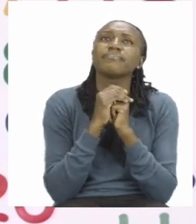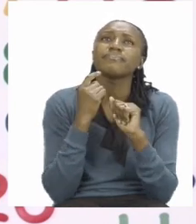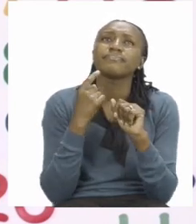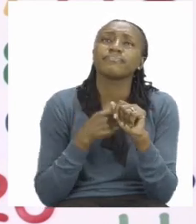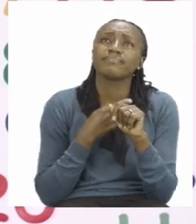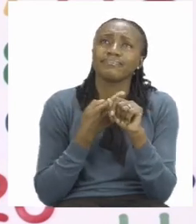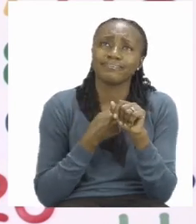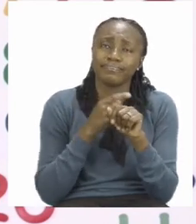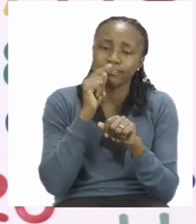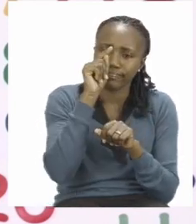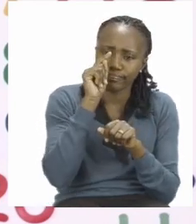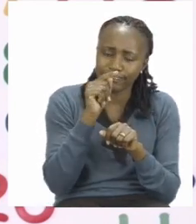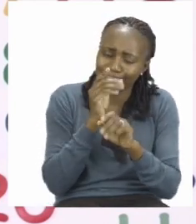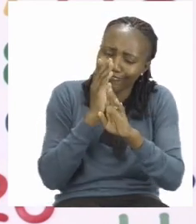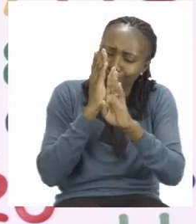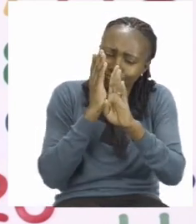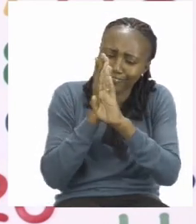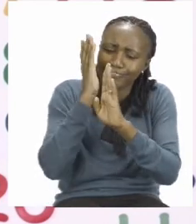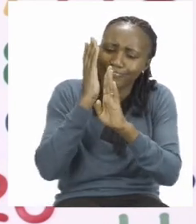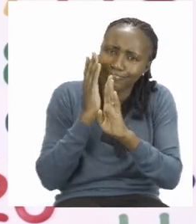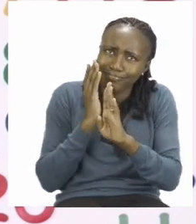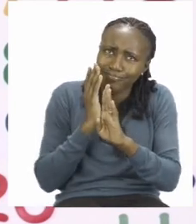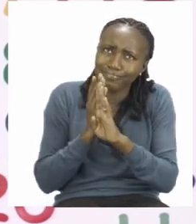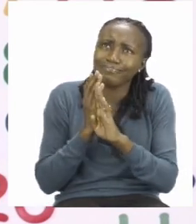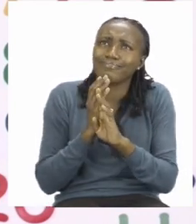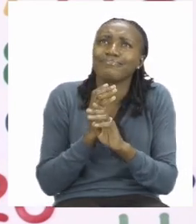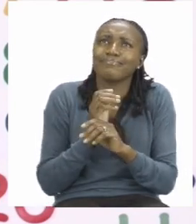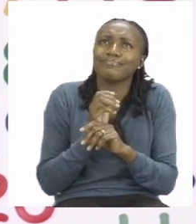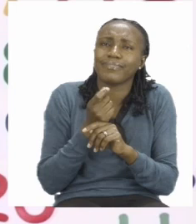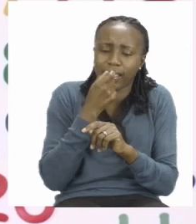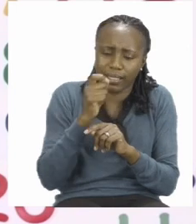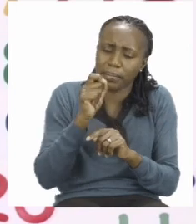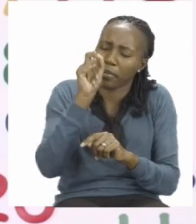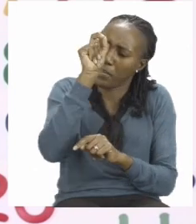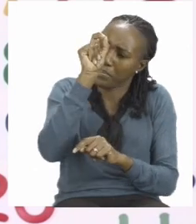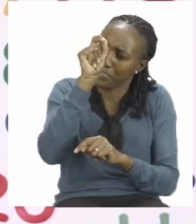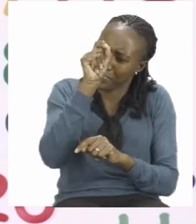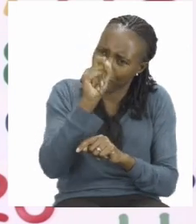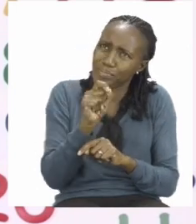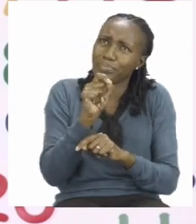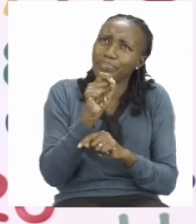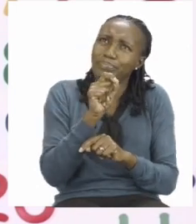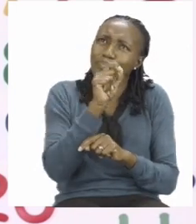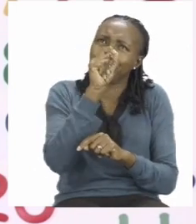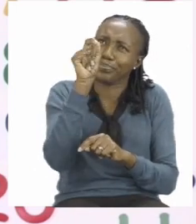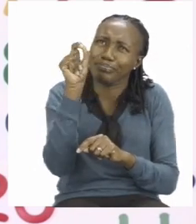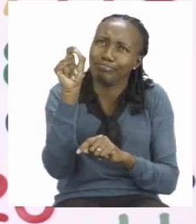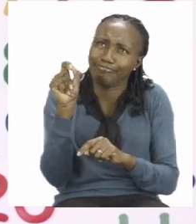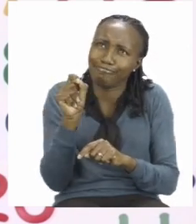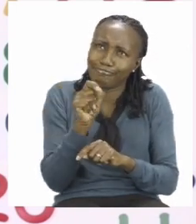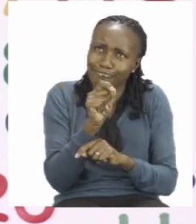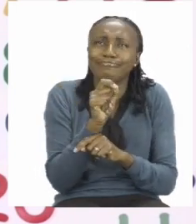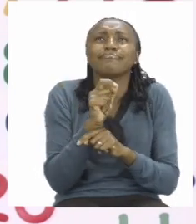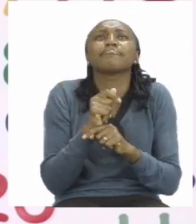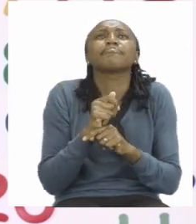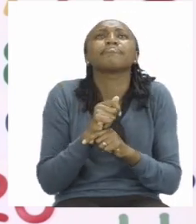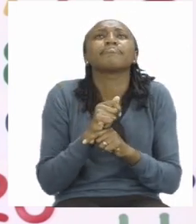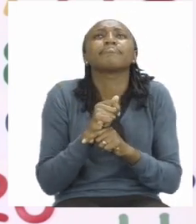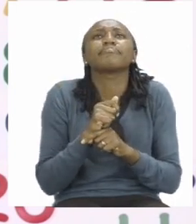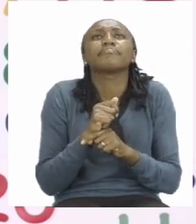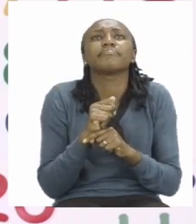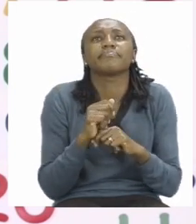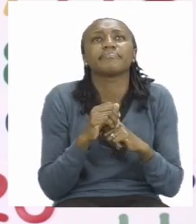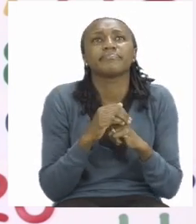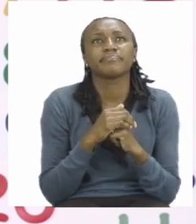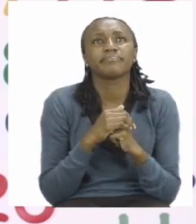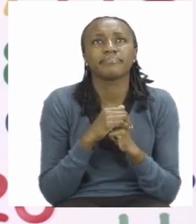not just the trace line, but to press hard against it. There we go. Nice and round,